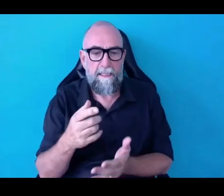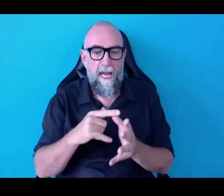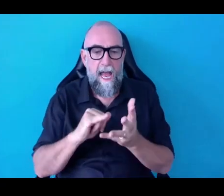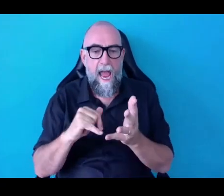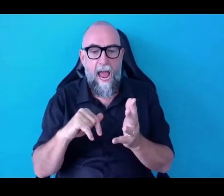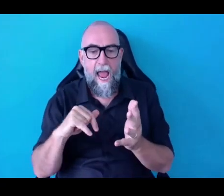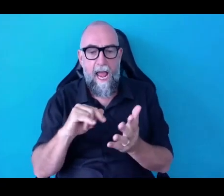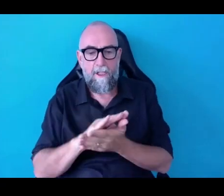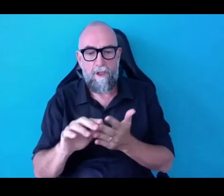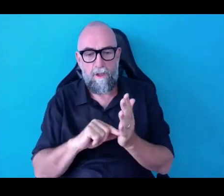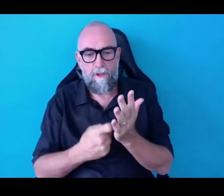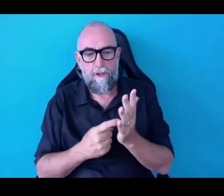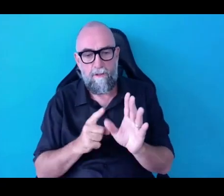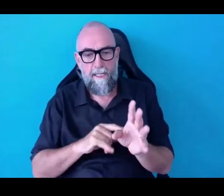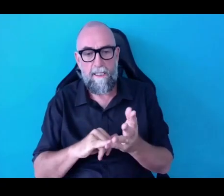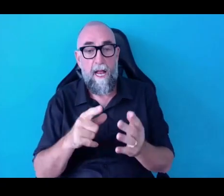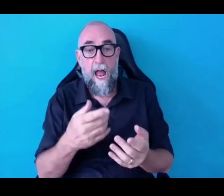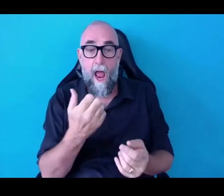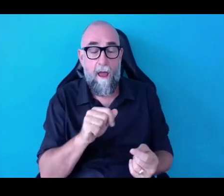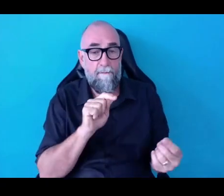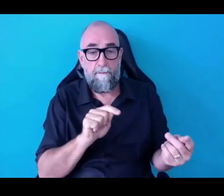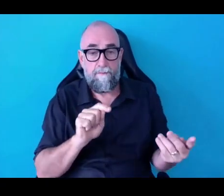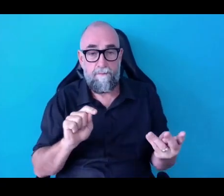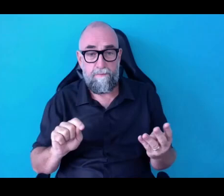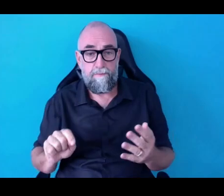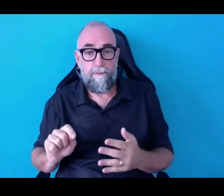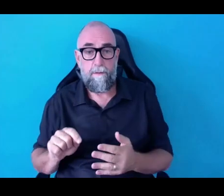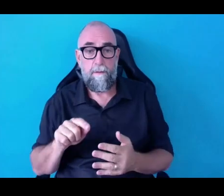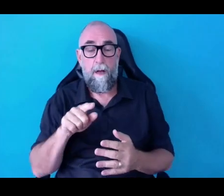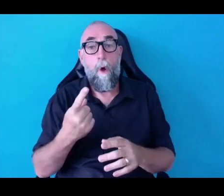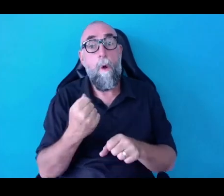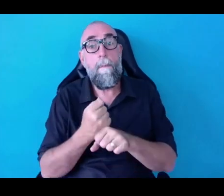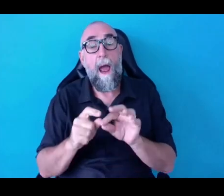it's been made with an Aboriginal image on it and not an image that has been made by Aboriginal people.